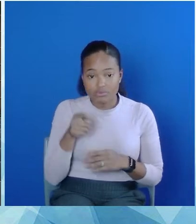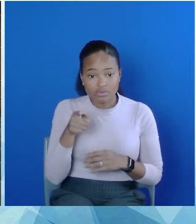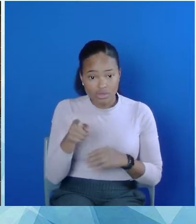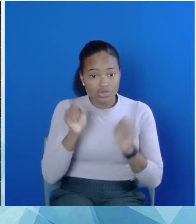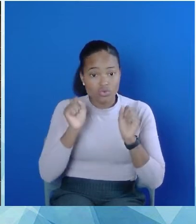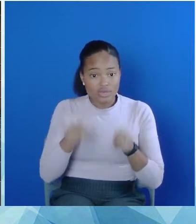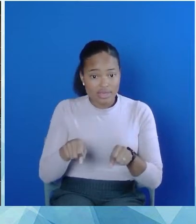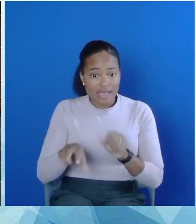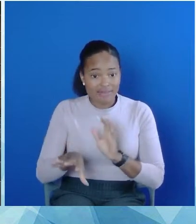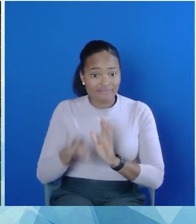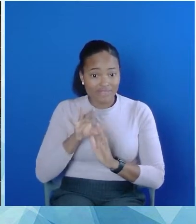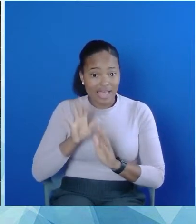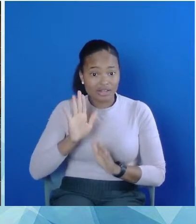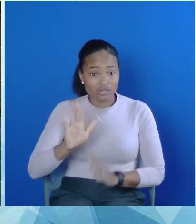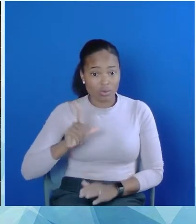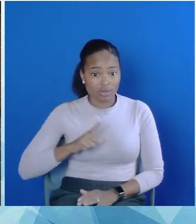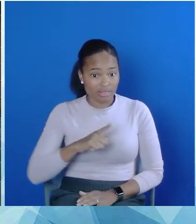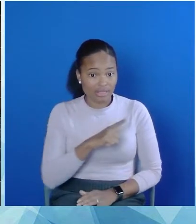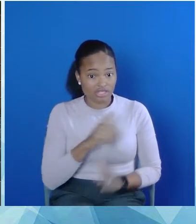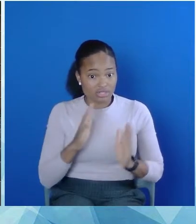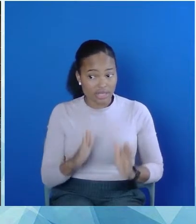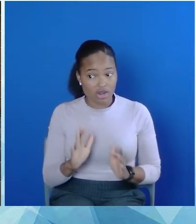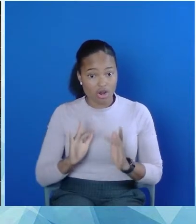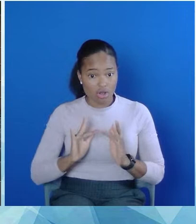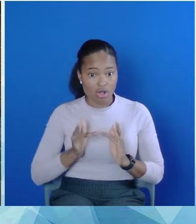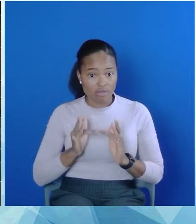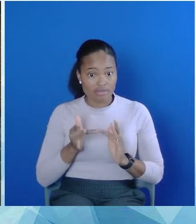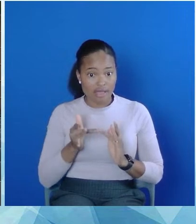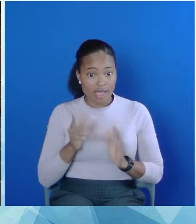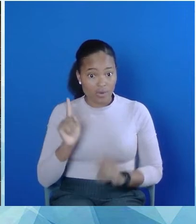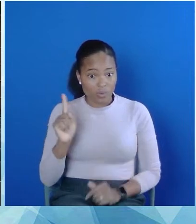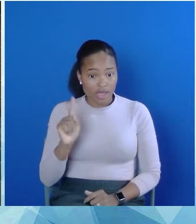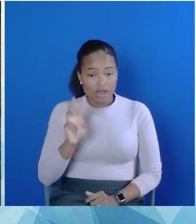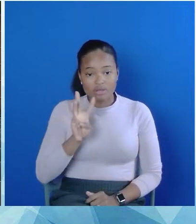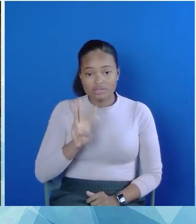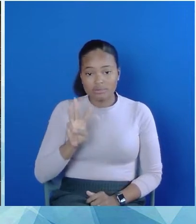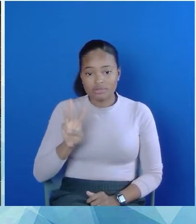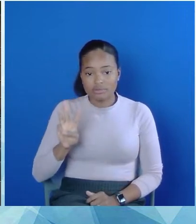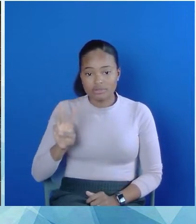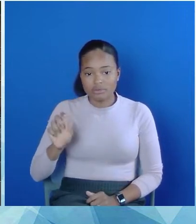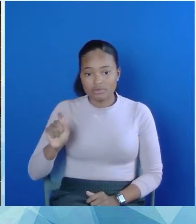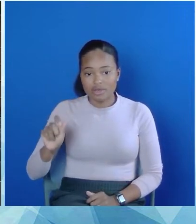your legislator online at